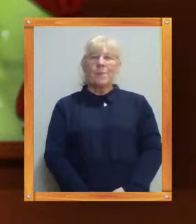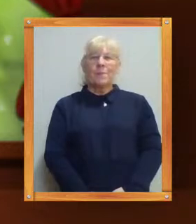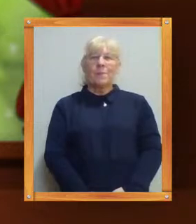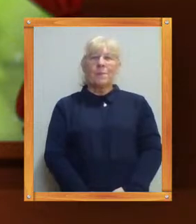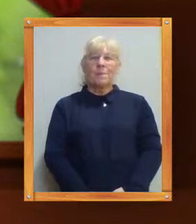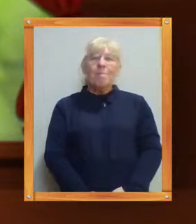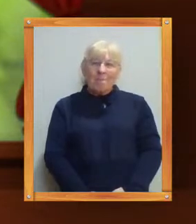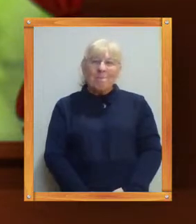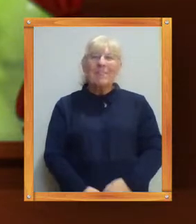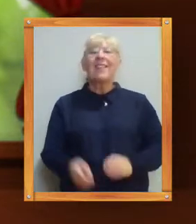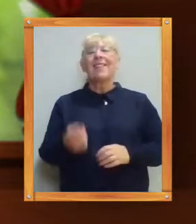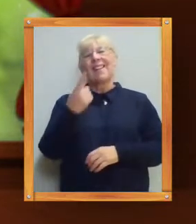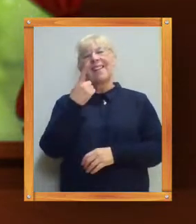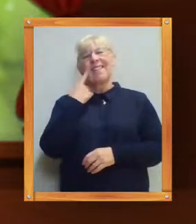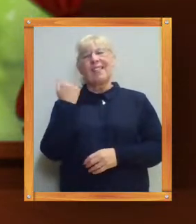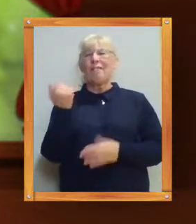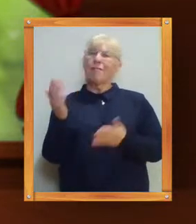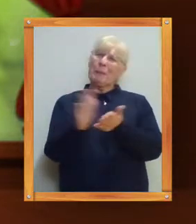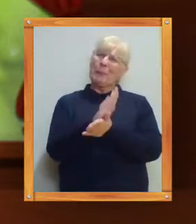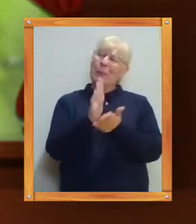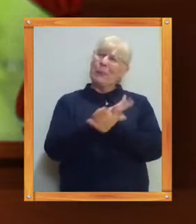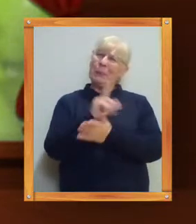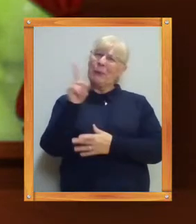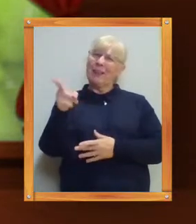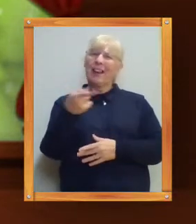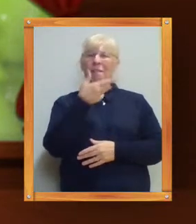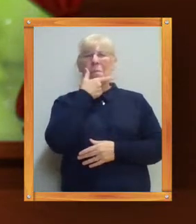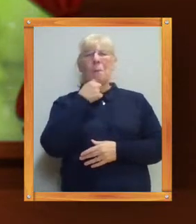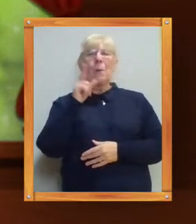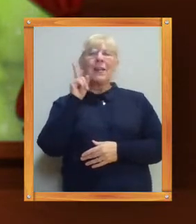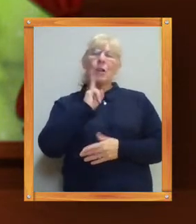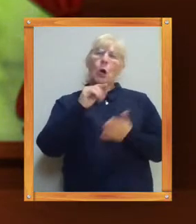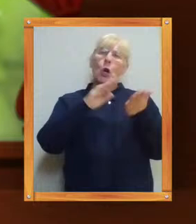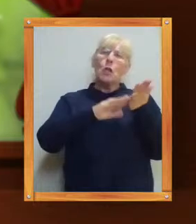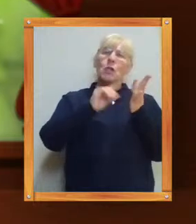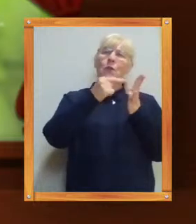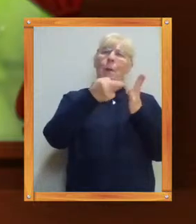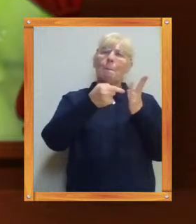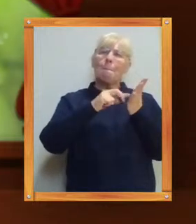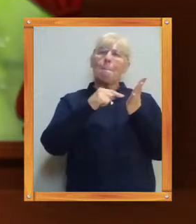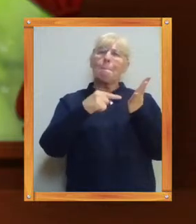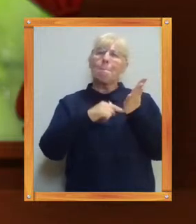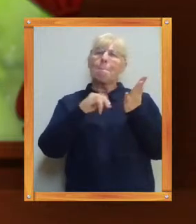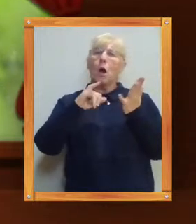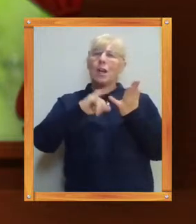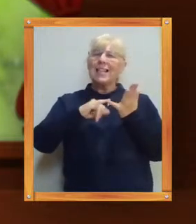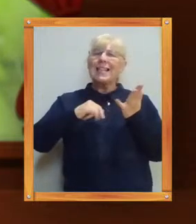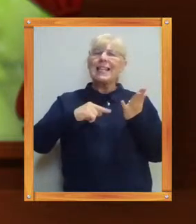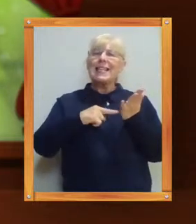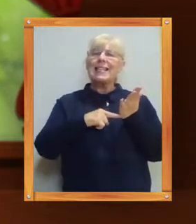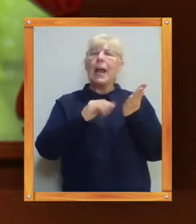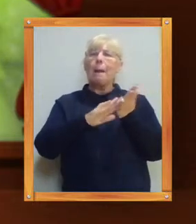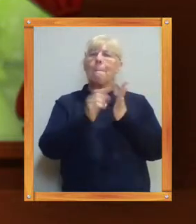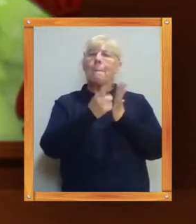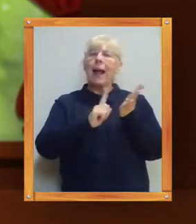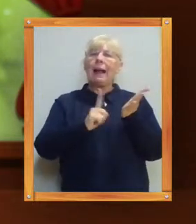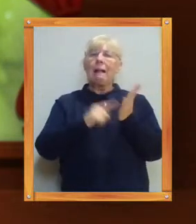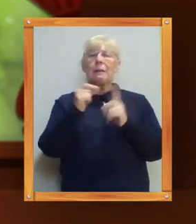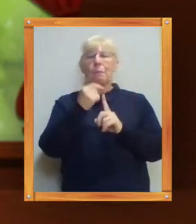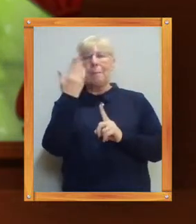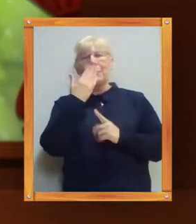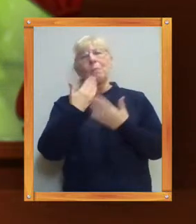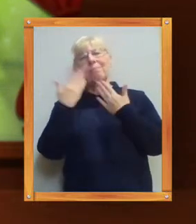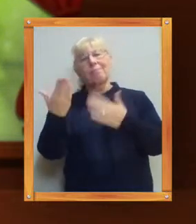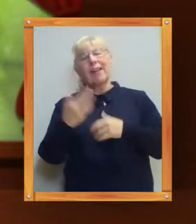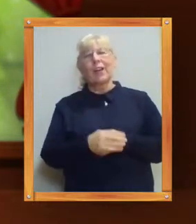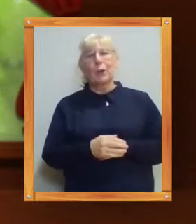Lovely. Really enjoyed that. Thank you to the boys and girls from Mount St Michael's Primary School for that. And of course, we usually have them along with the boys and